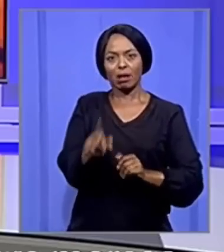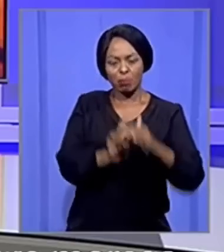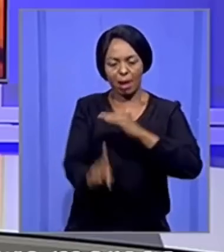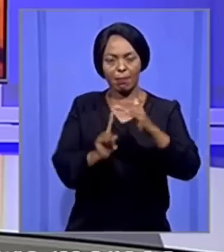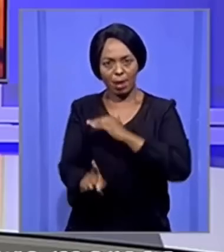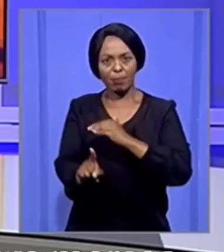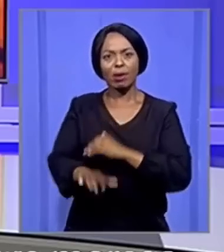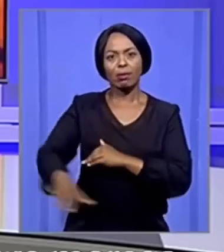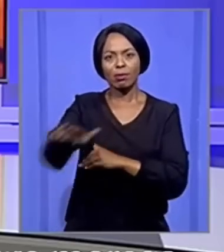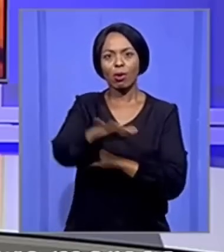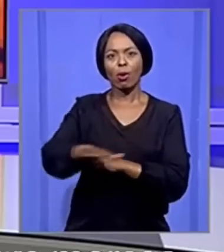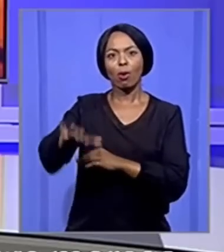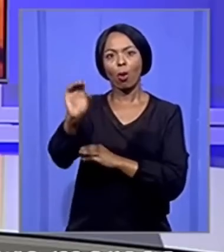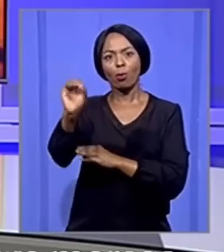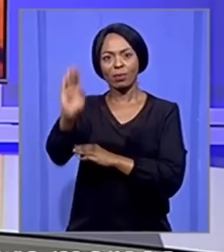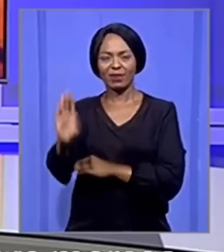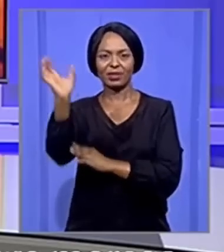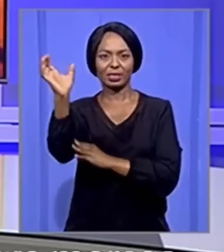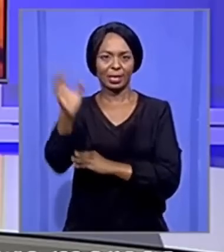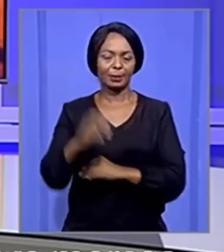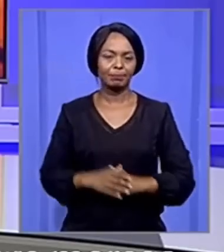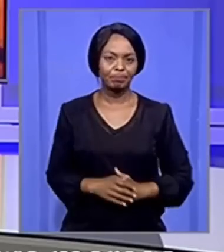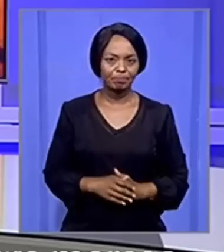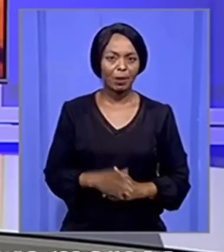Free State kwa Bloemfontein.